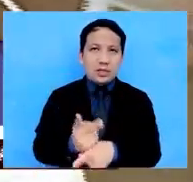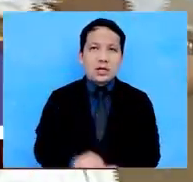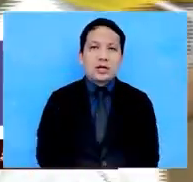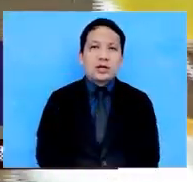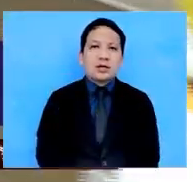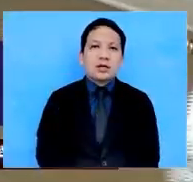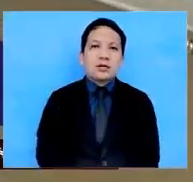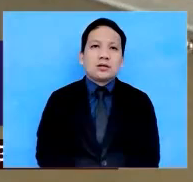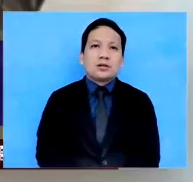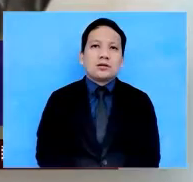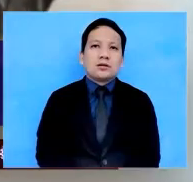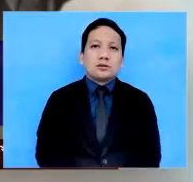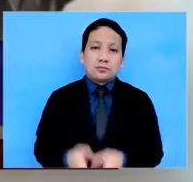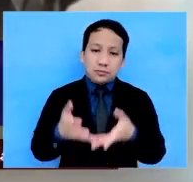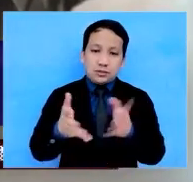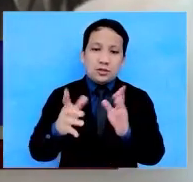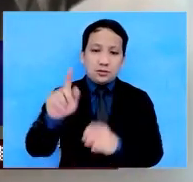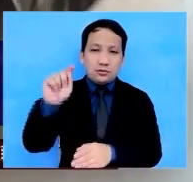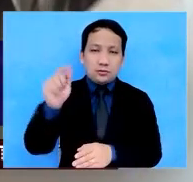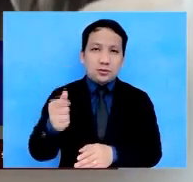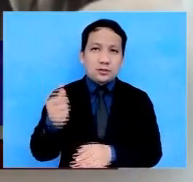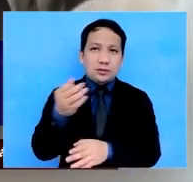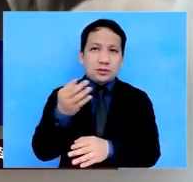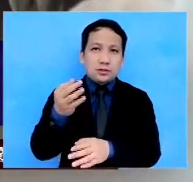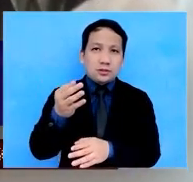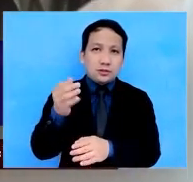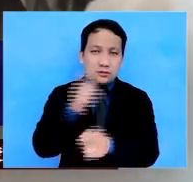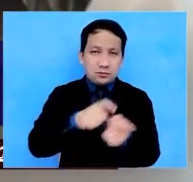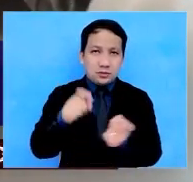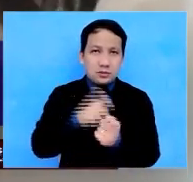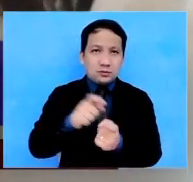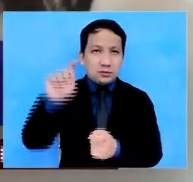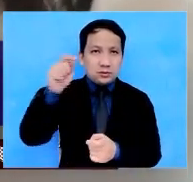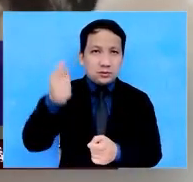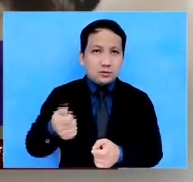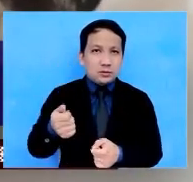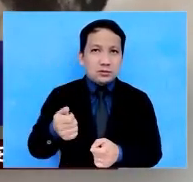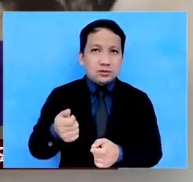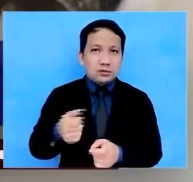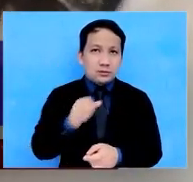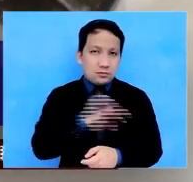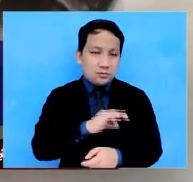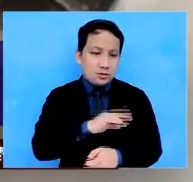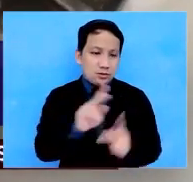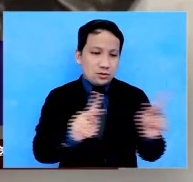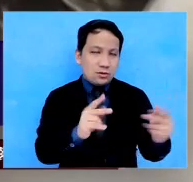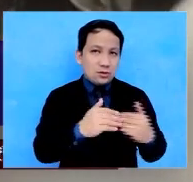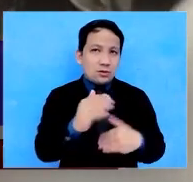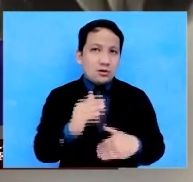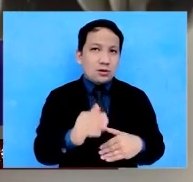foreign direct investment on a specific industry that will benefit our people, providing